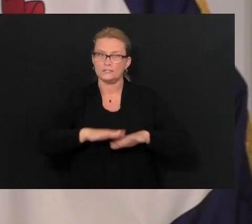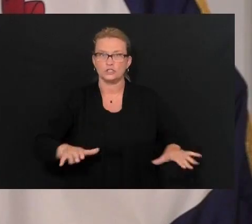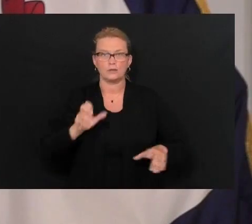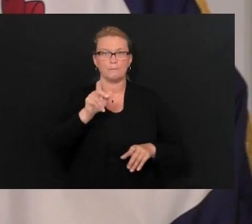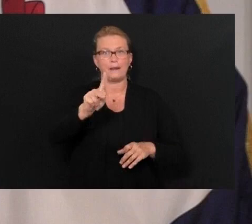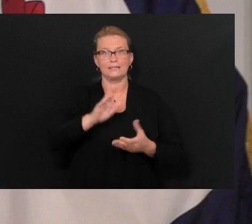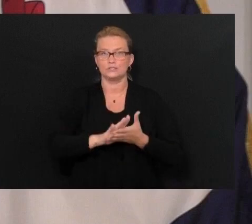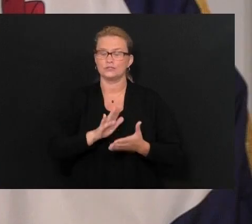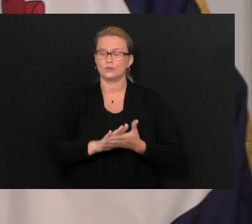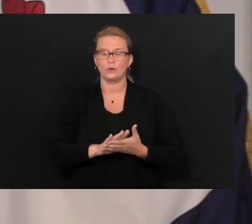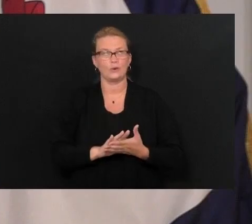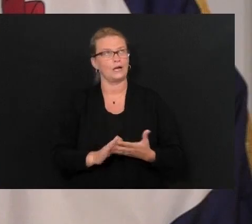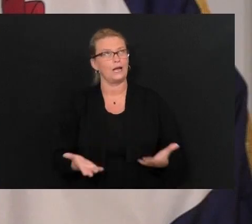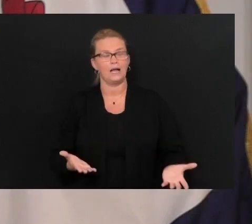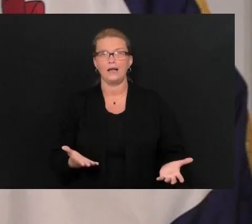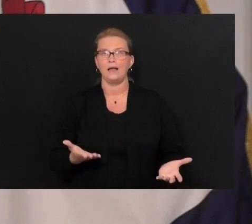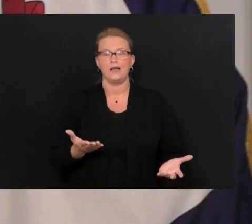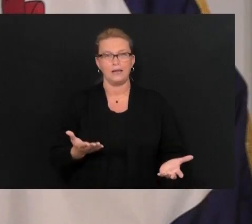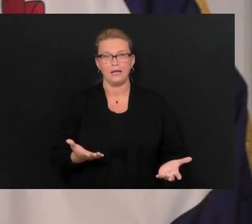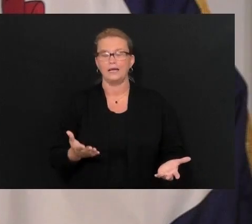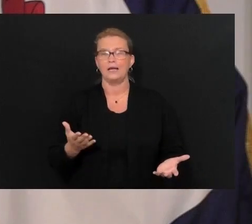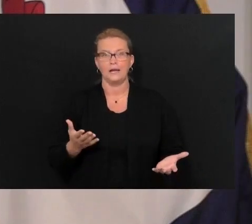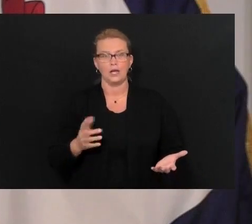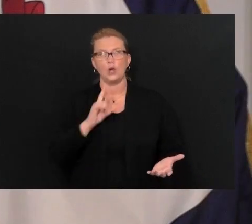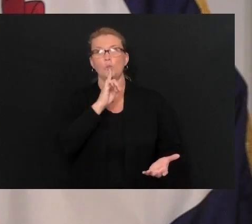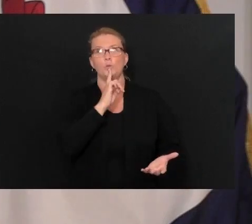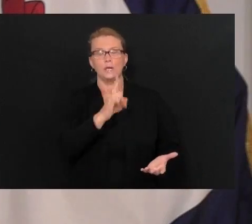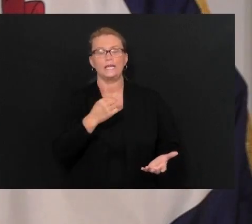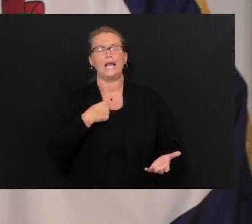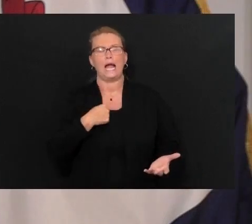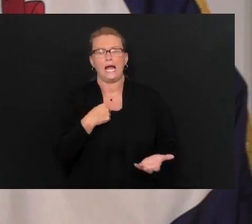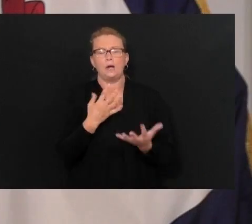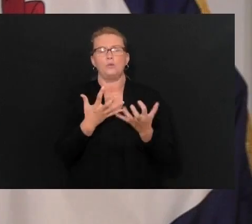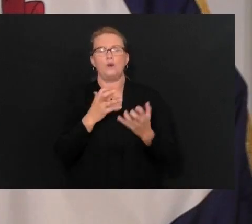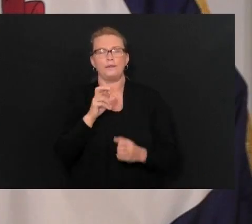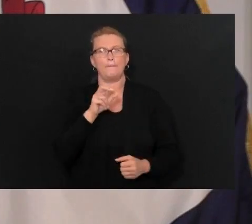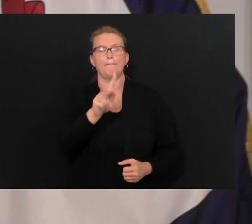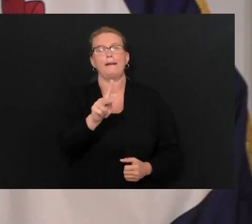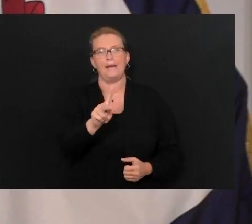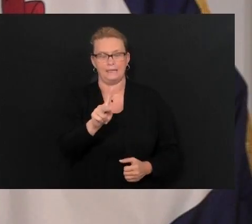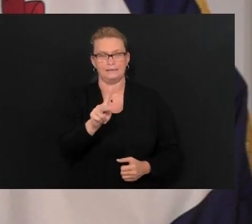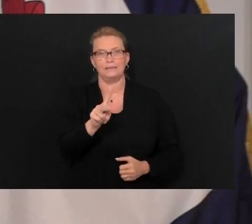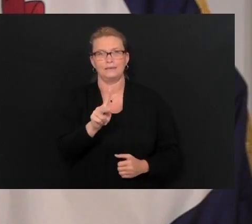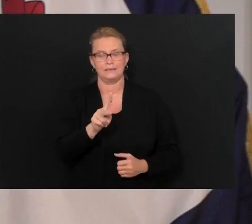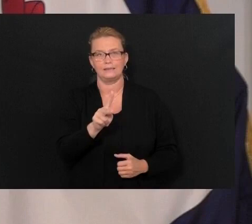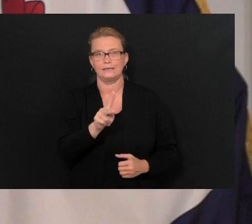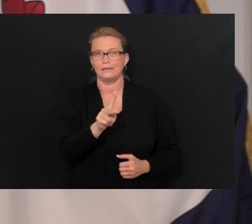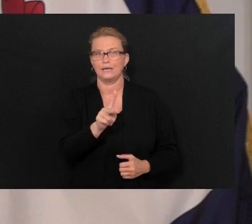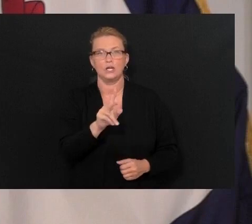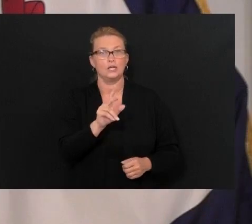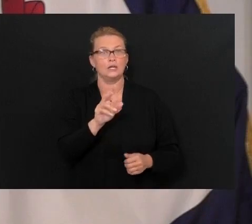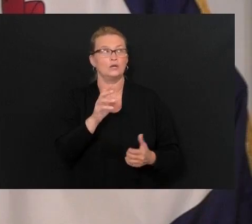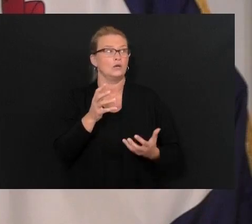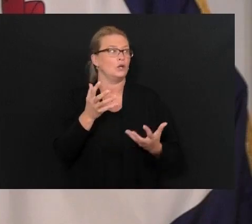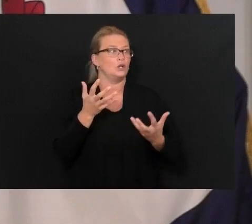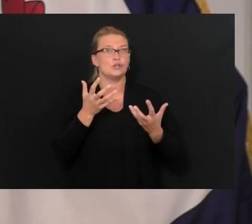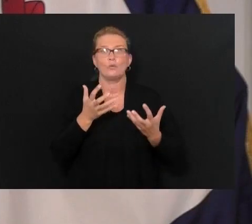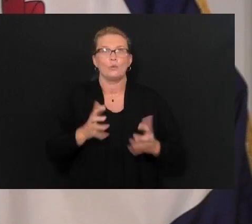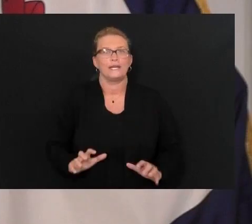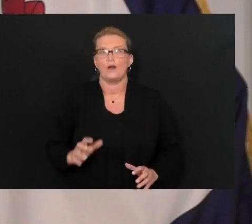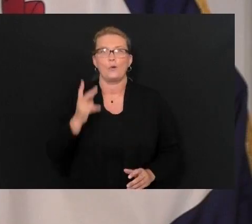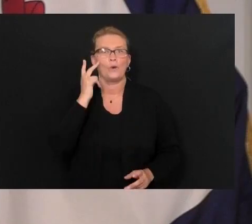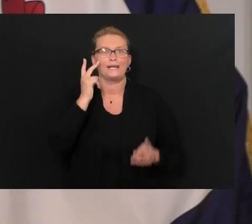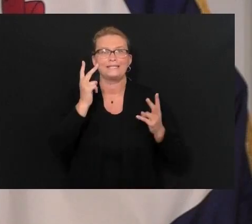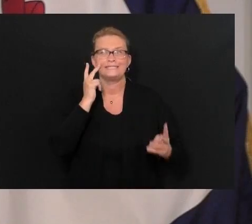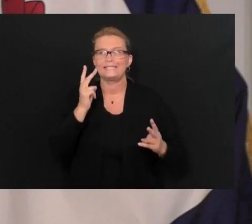Good gracious sakes alive. Nobody wants them back in school more than I. Nobody wants them to see our ball teams